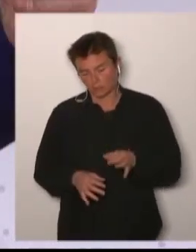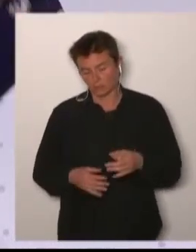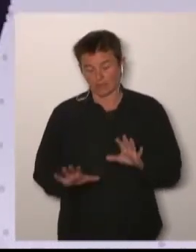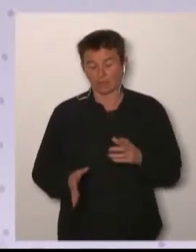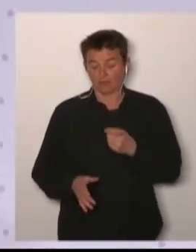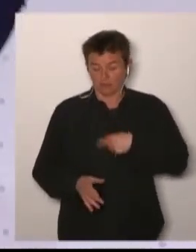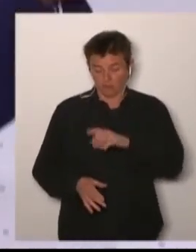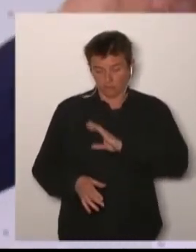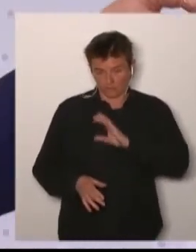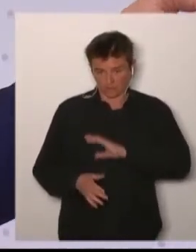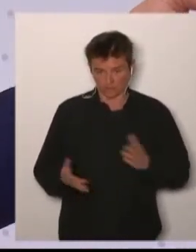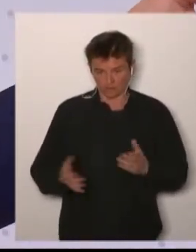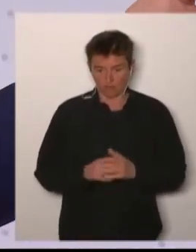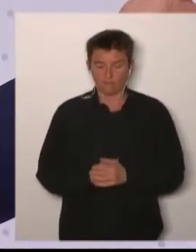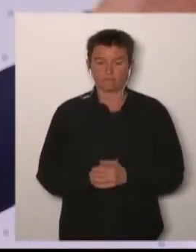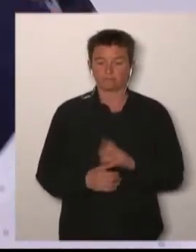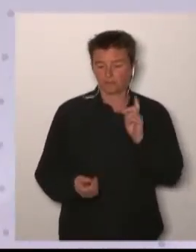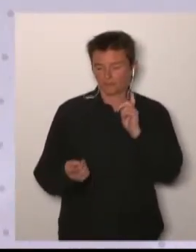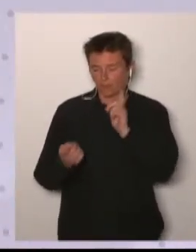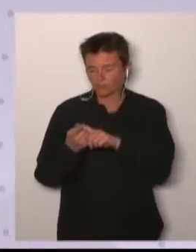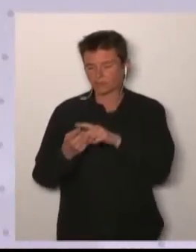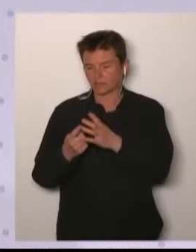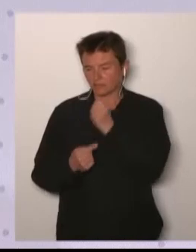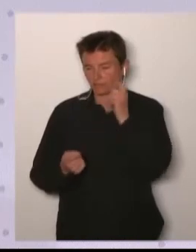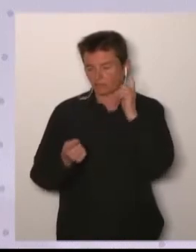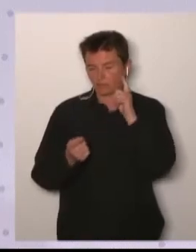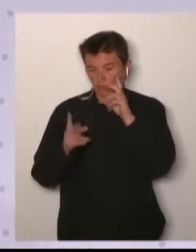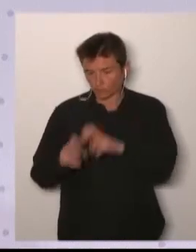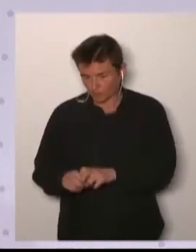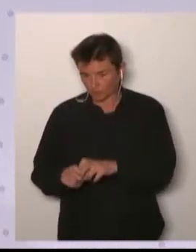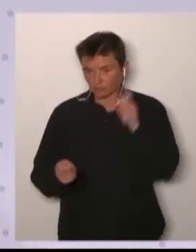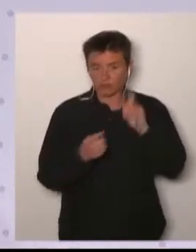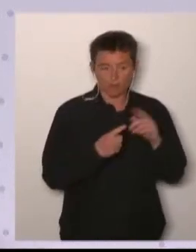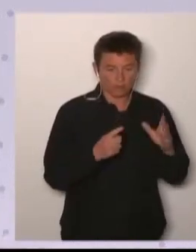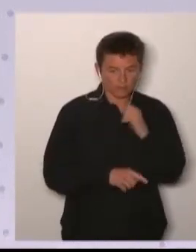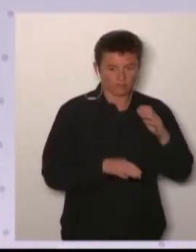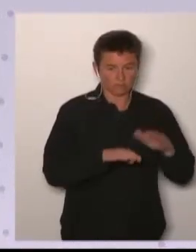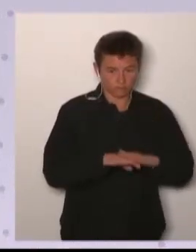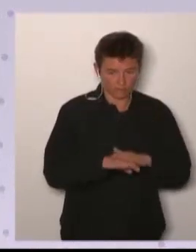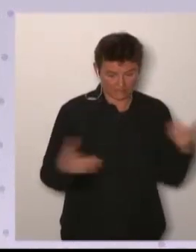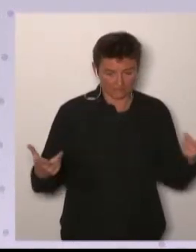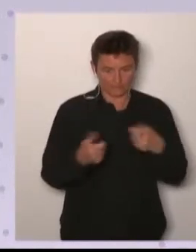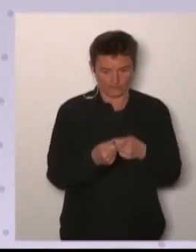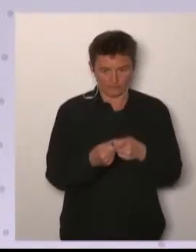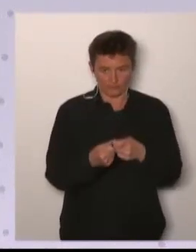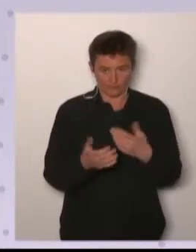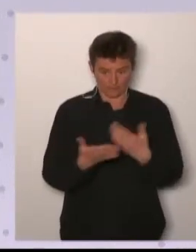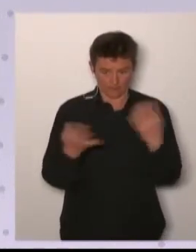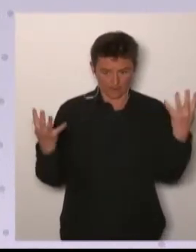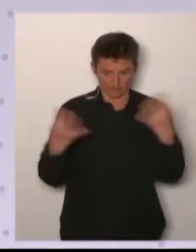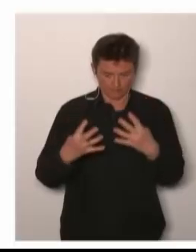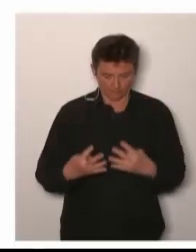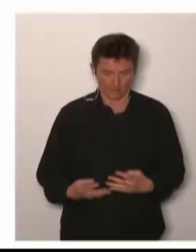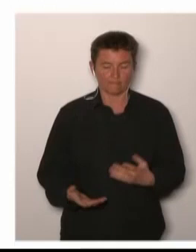agenda very closely with the policy agenda. So I think this is one of the big advantages of this process, that whatever is financed